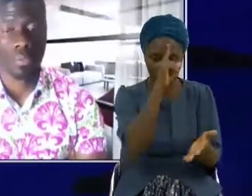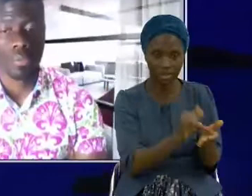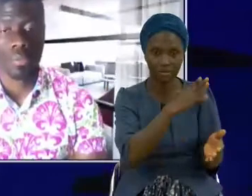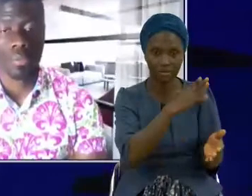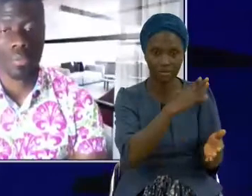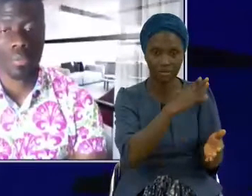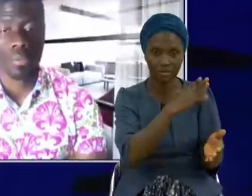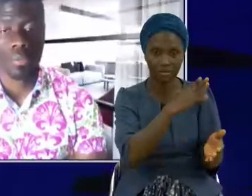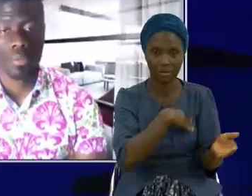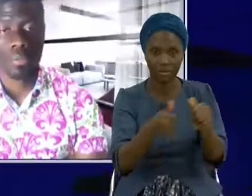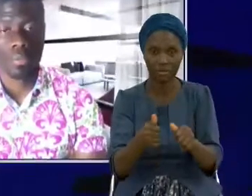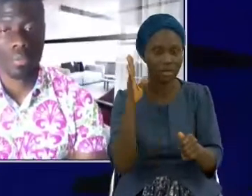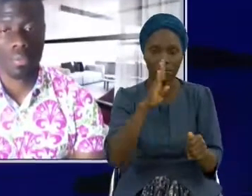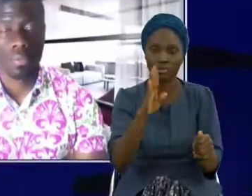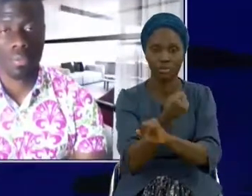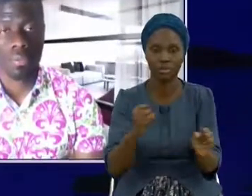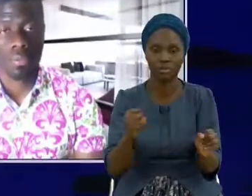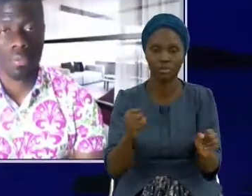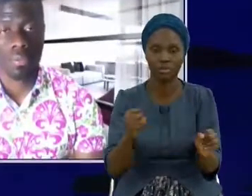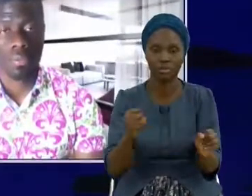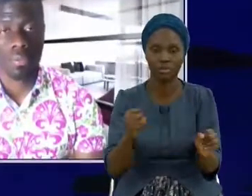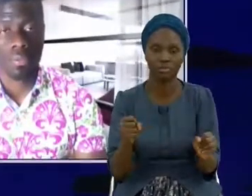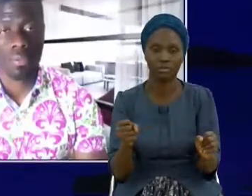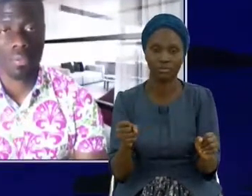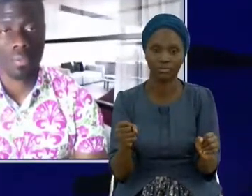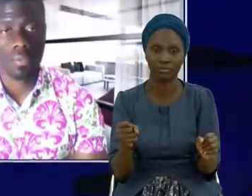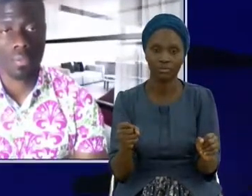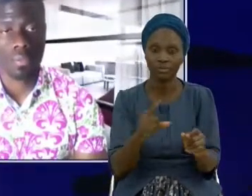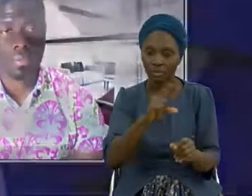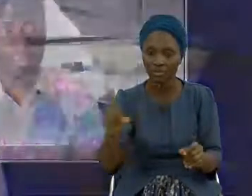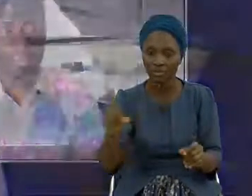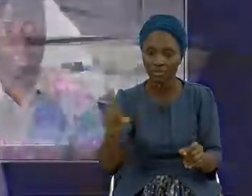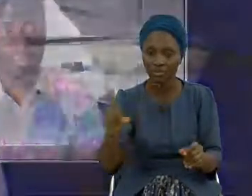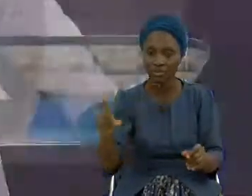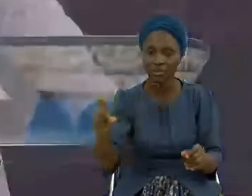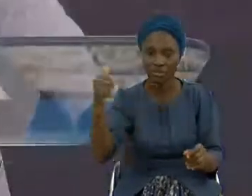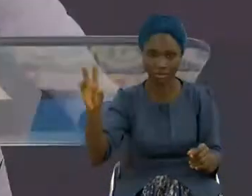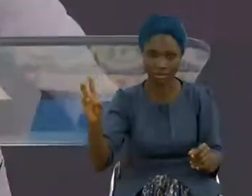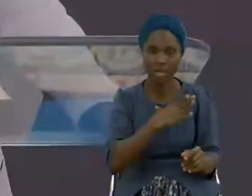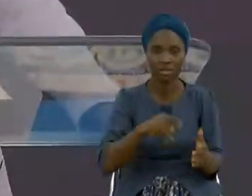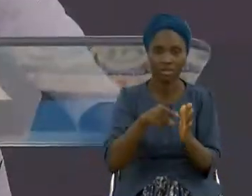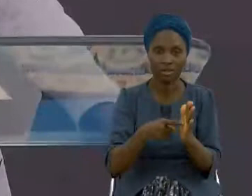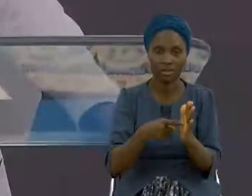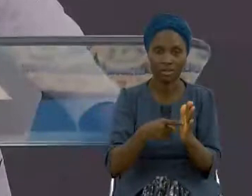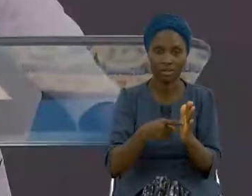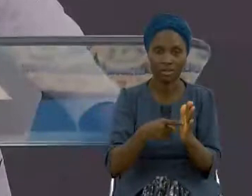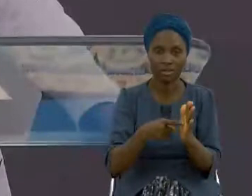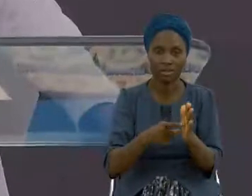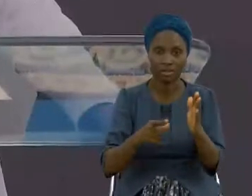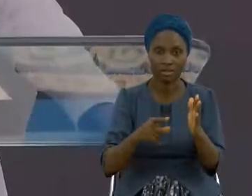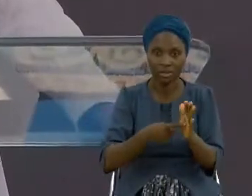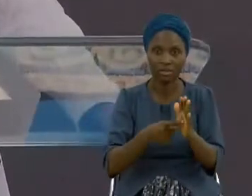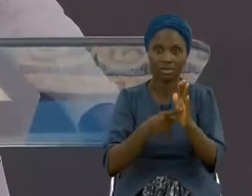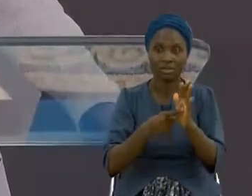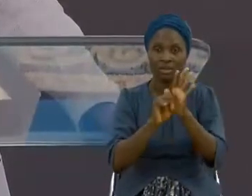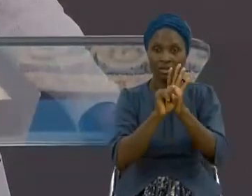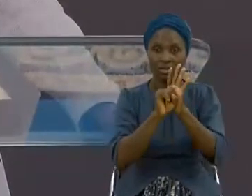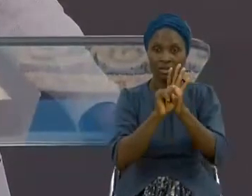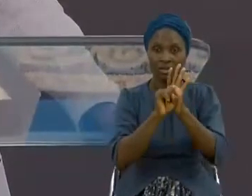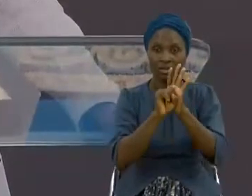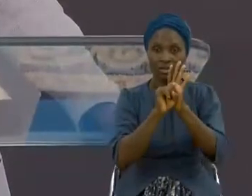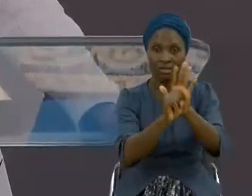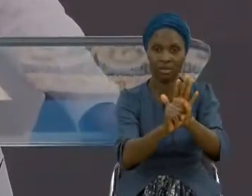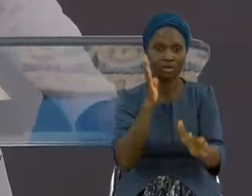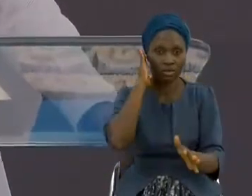signs shall follow them that believe today as you are going back